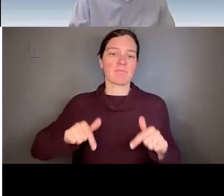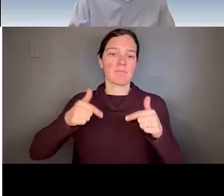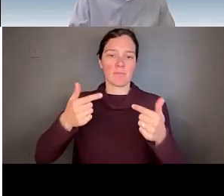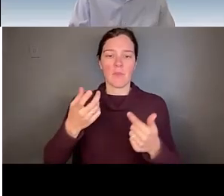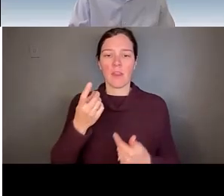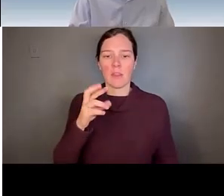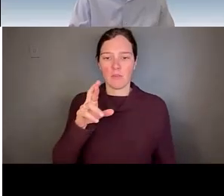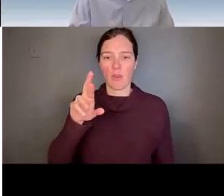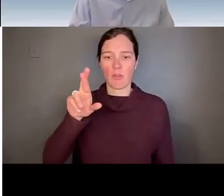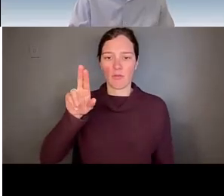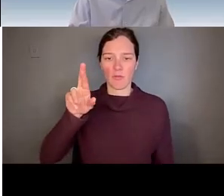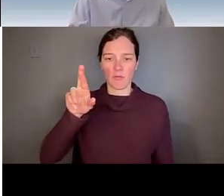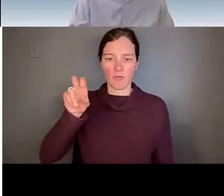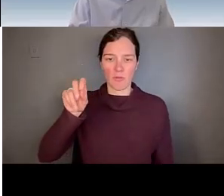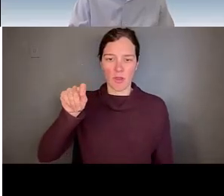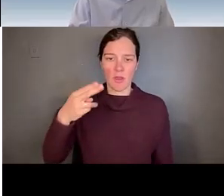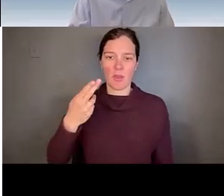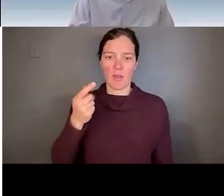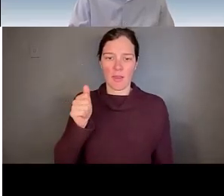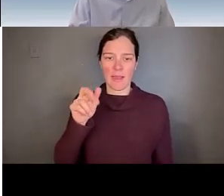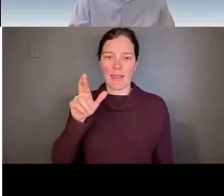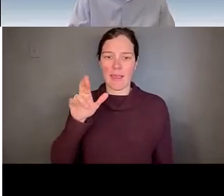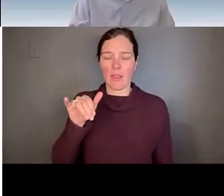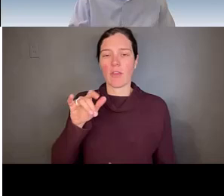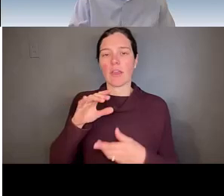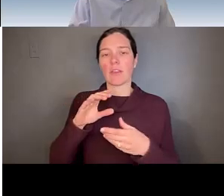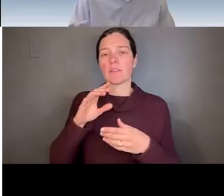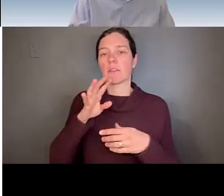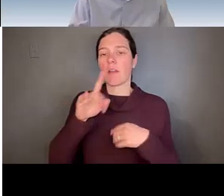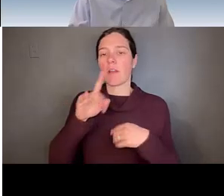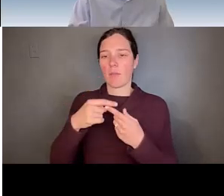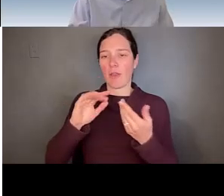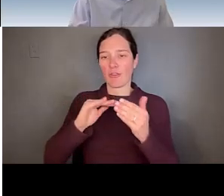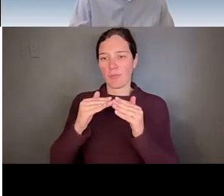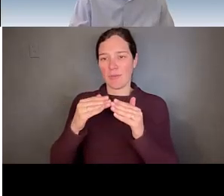to Dr. Rothgary to talk about community benefit spending.